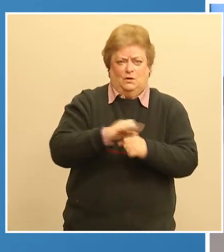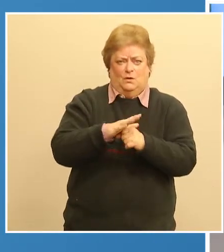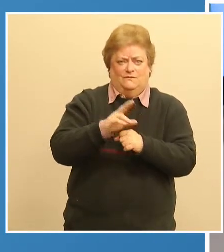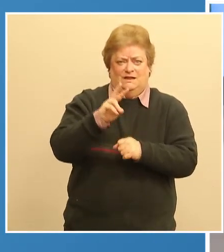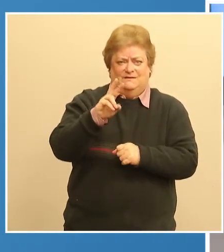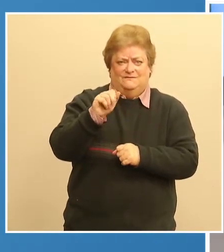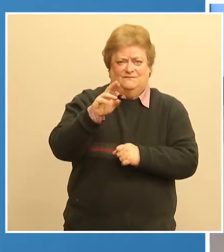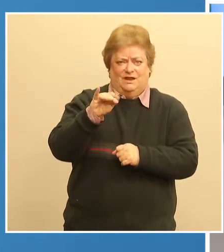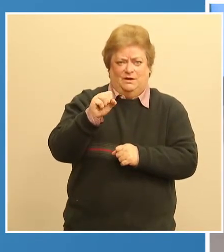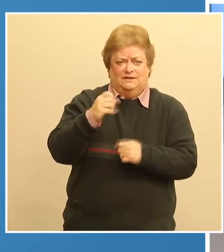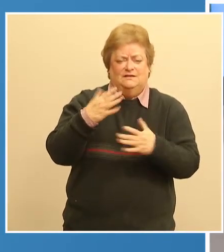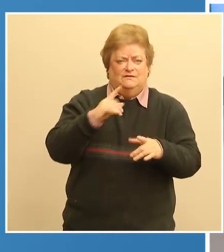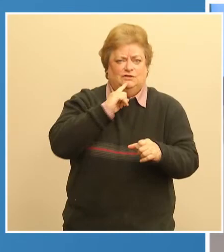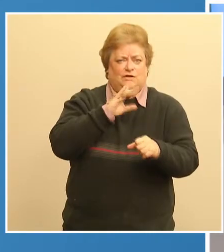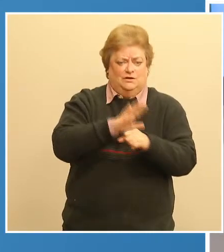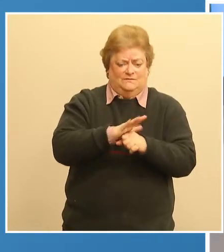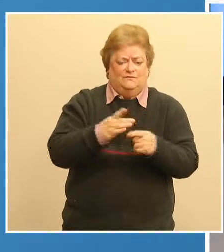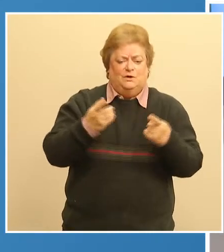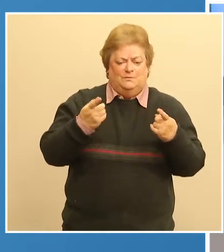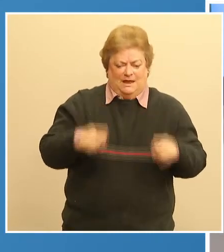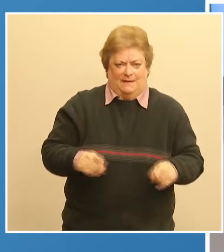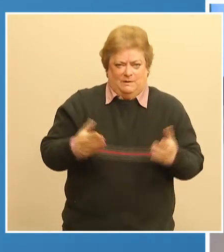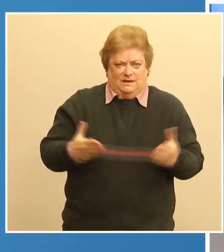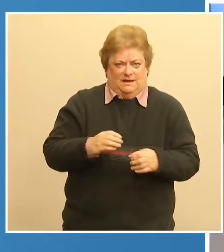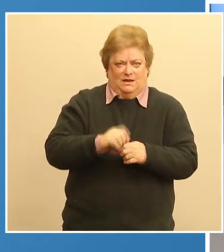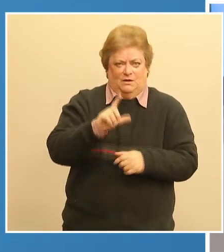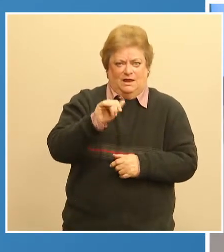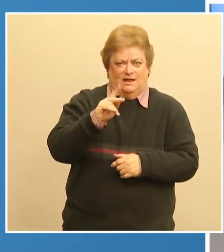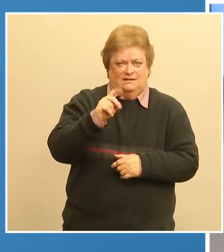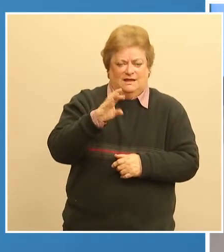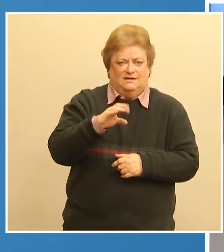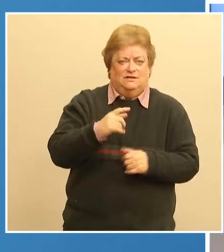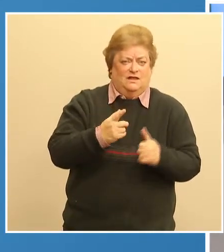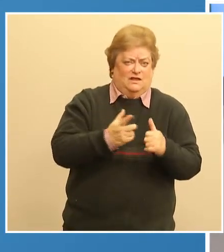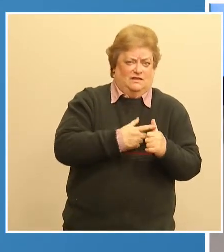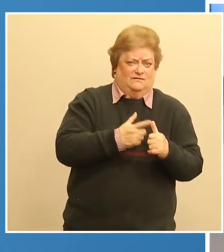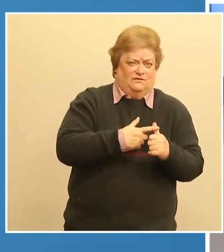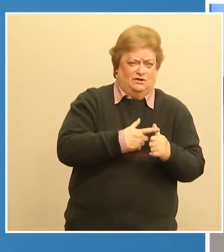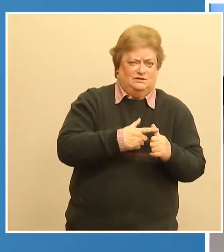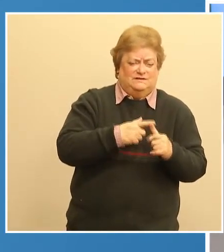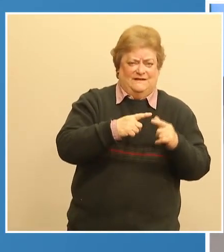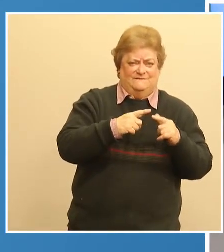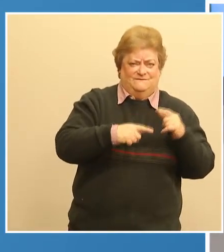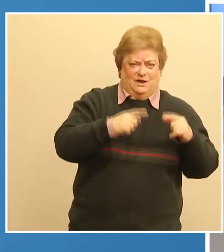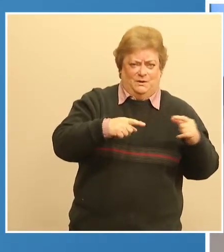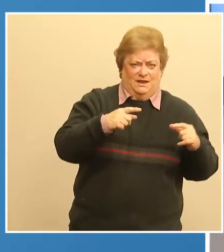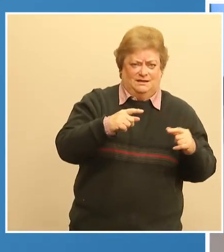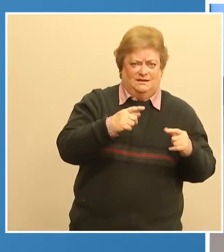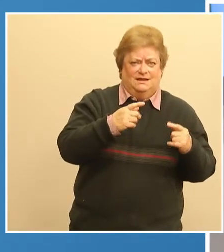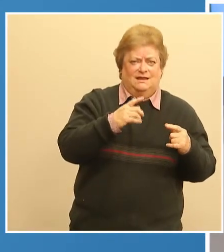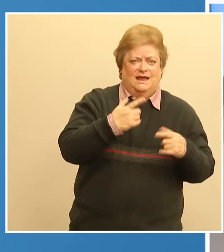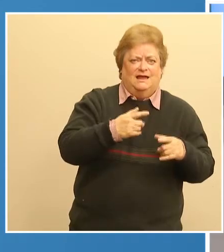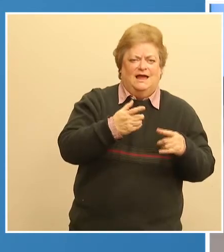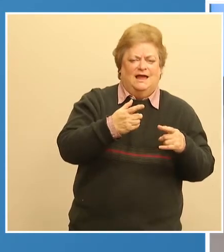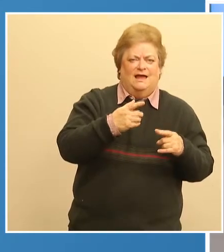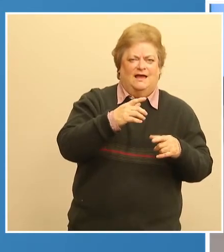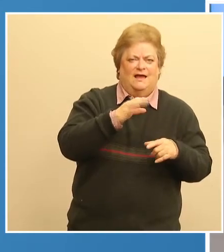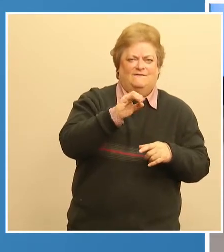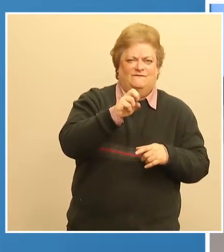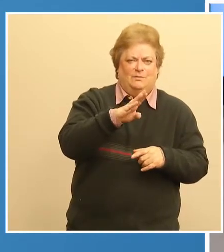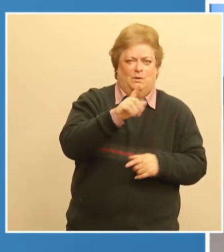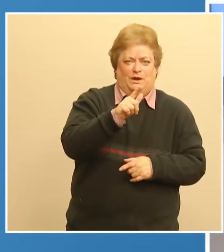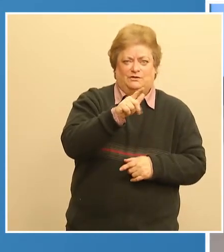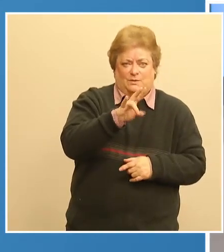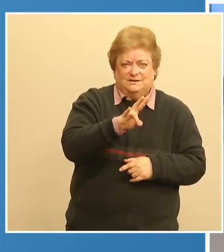variants have been confirmed in Lancaster County. Our first COVID-19 variant case was confirmed February